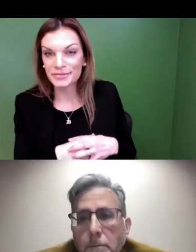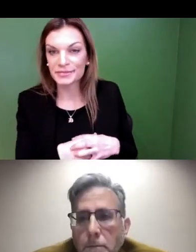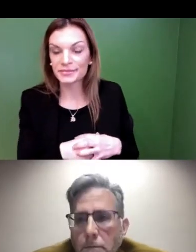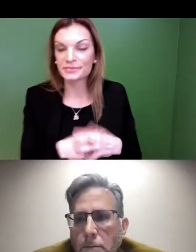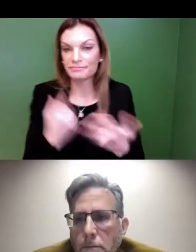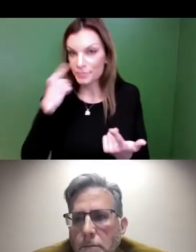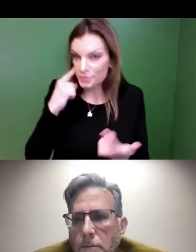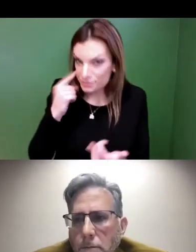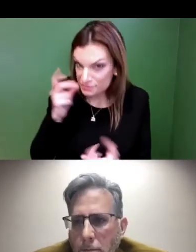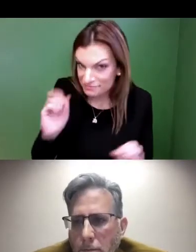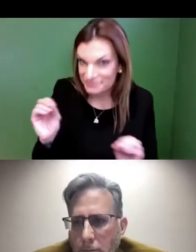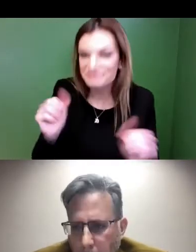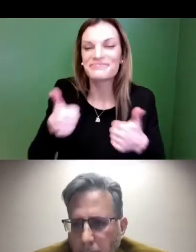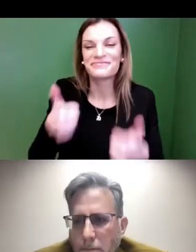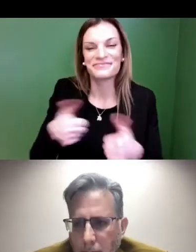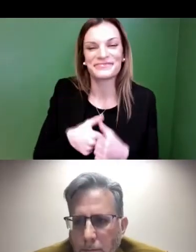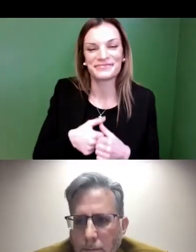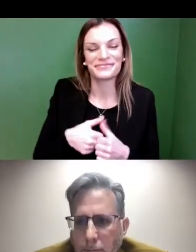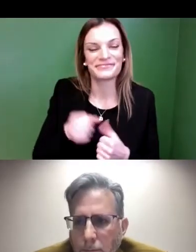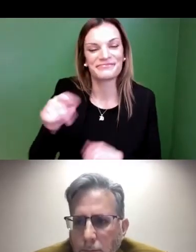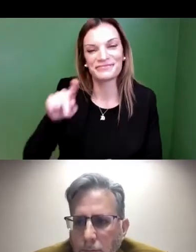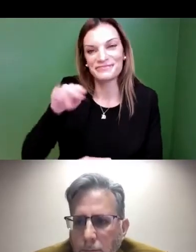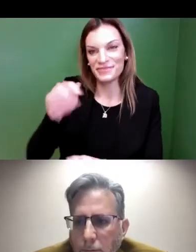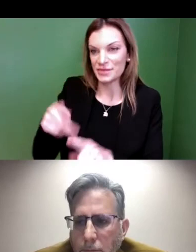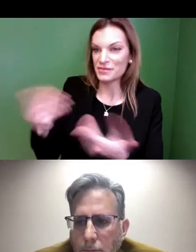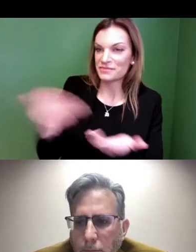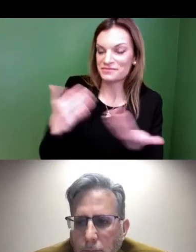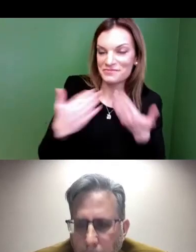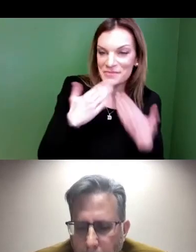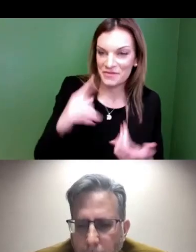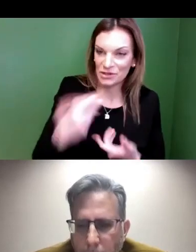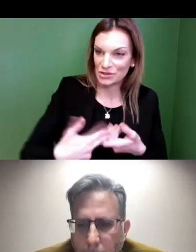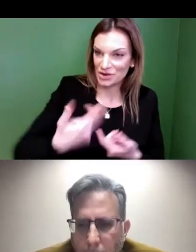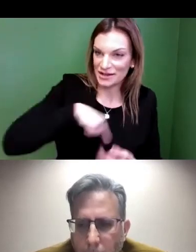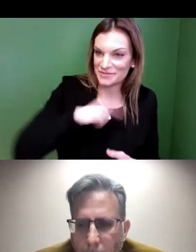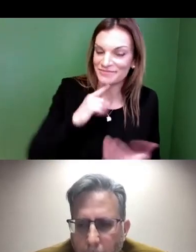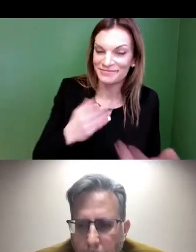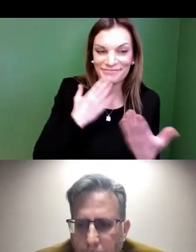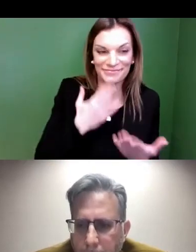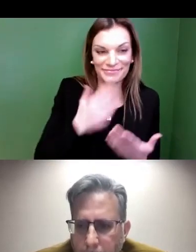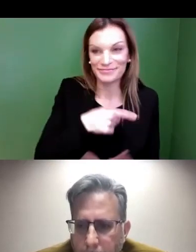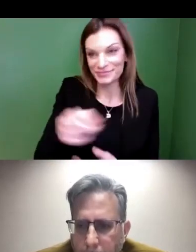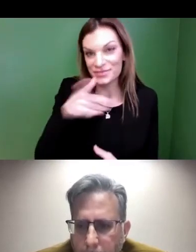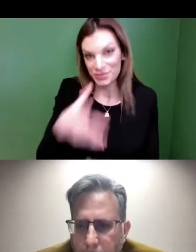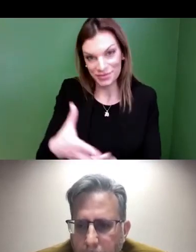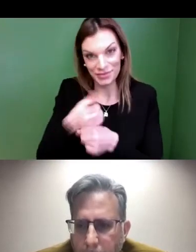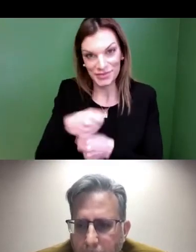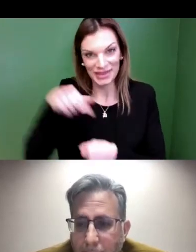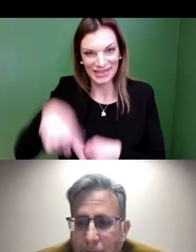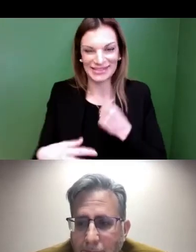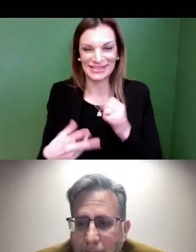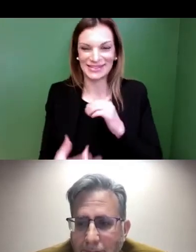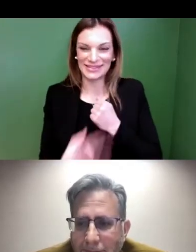I heard something. Okay. Well, Philip, again, thank you for joining us. We appreciate this, and everyone will My receive pleasure. the